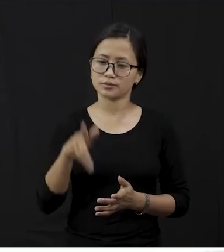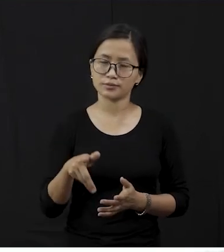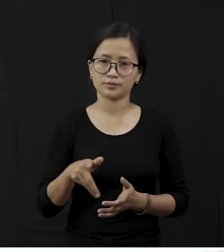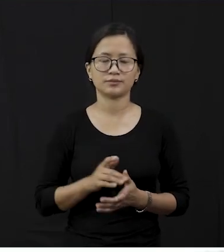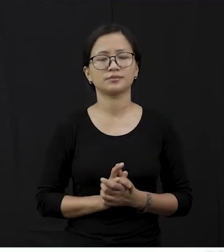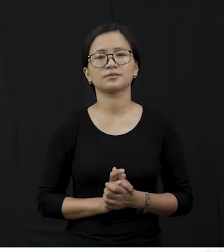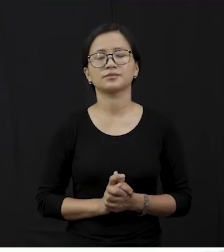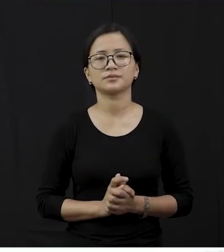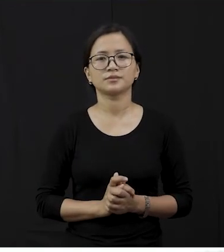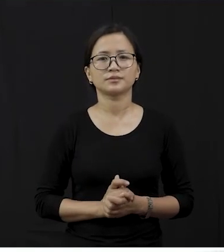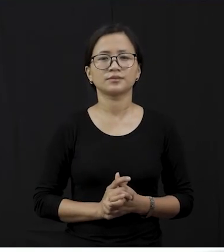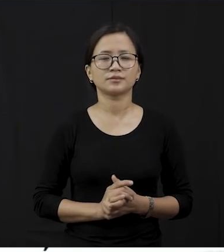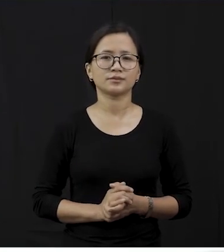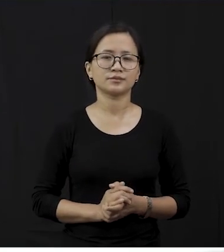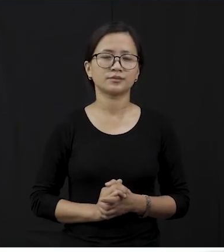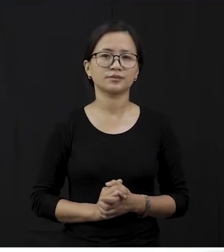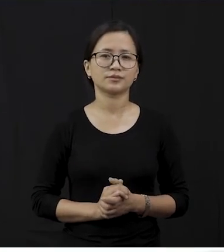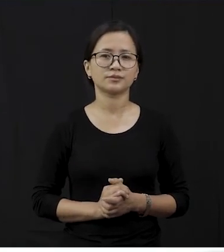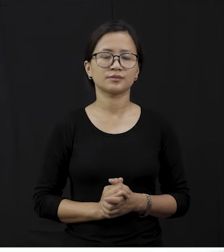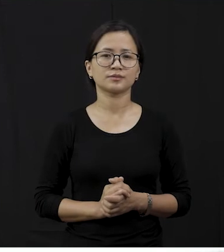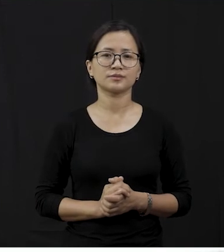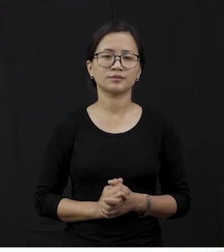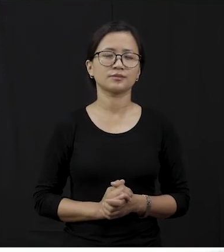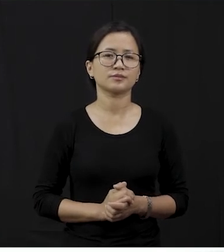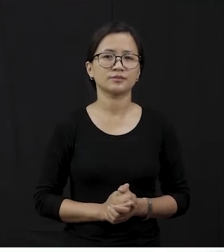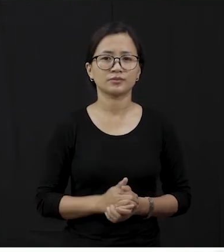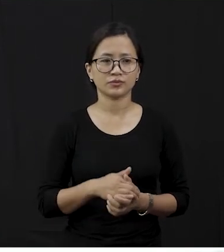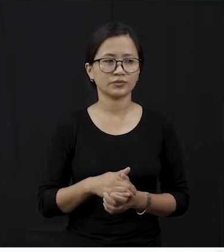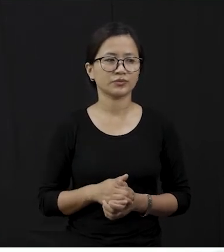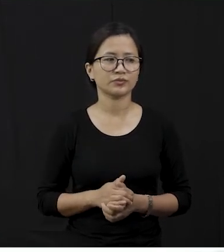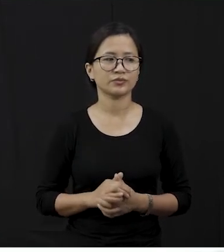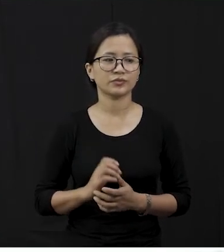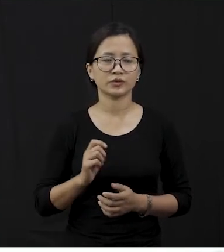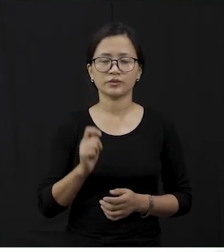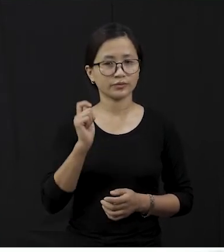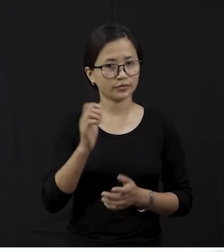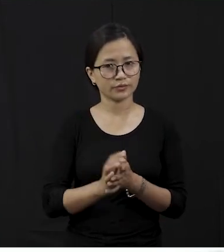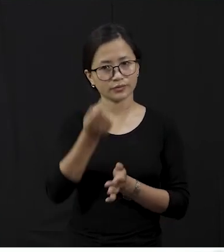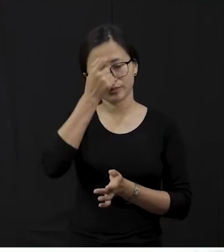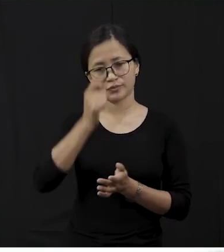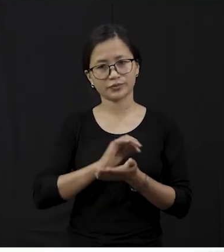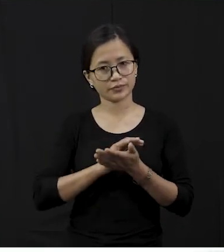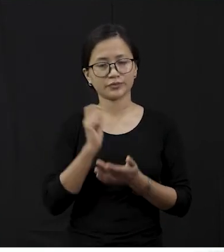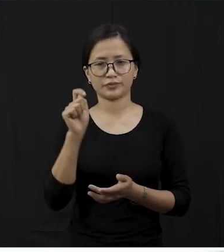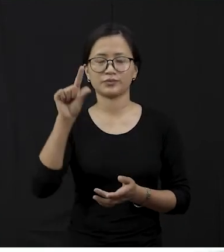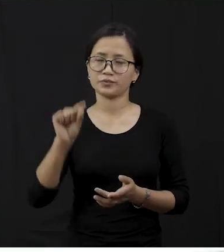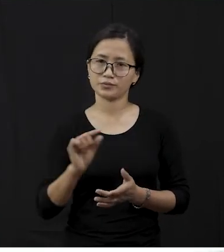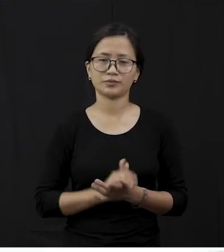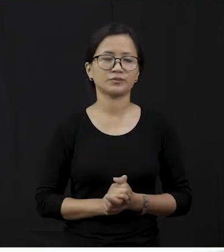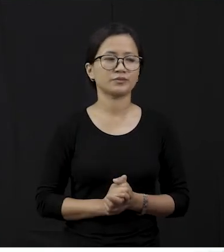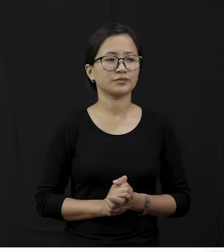answer. Got it? Okay. Then, here we can do some word problems. Okay?